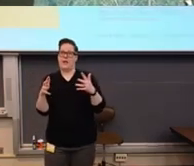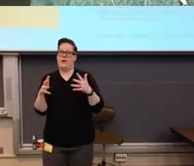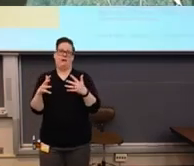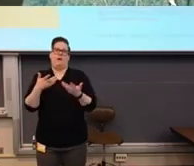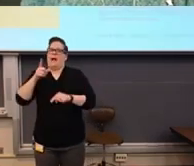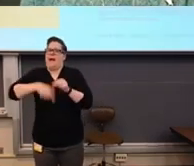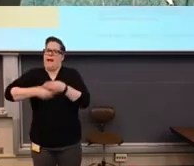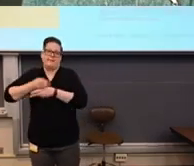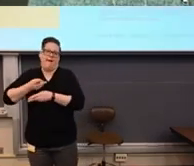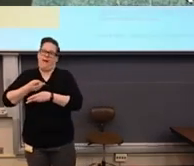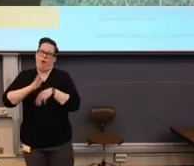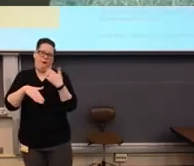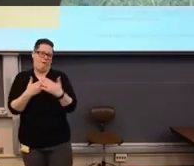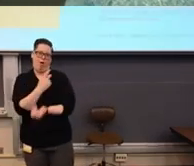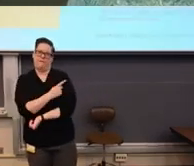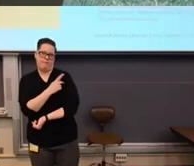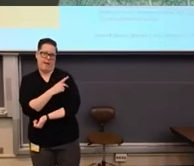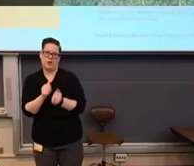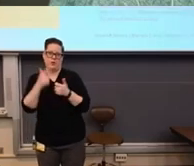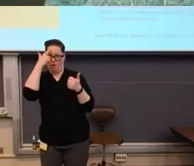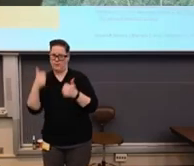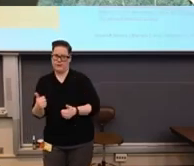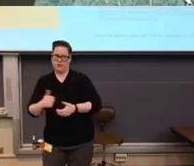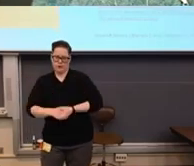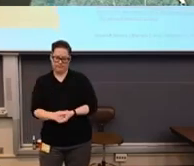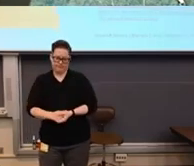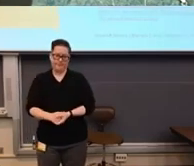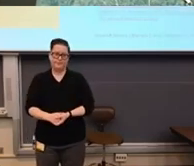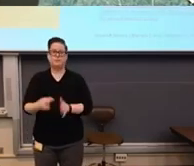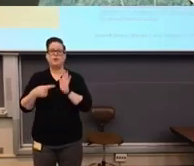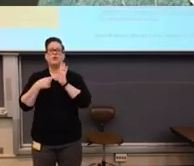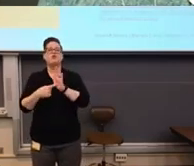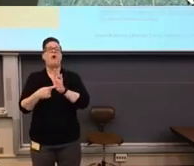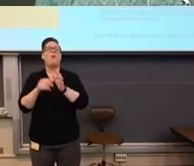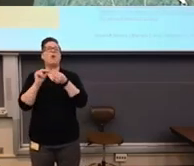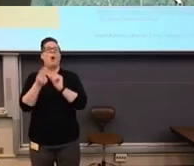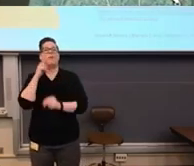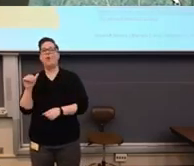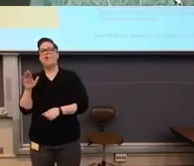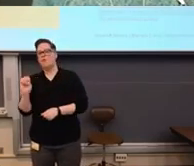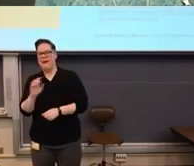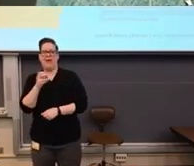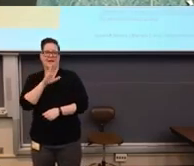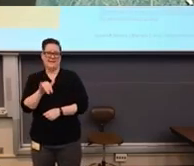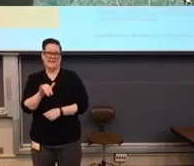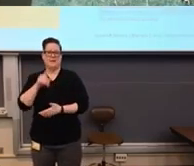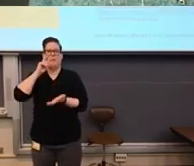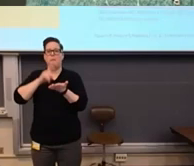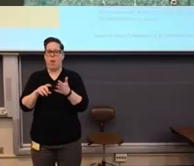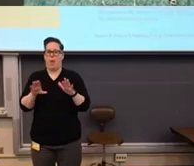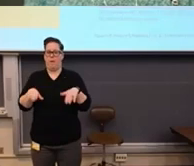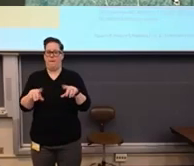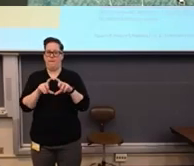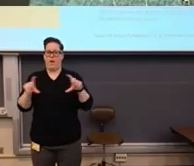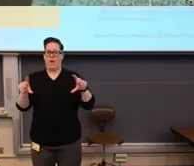these people. I also wanted to take a look at prevalence by race and ethnicity. And you'll notice on the bottom